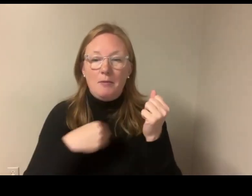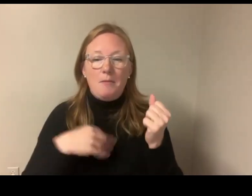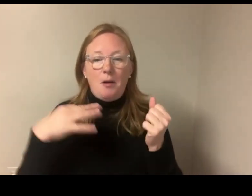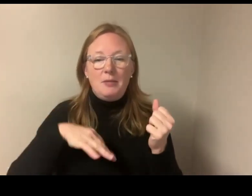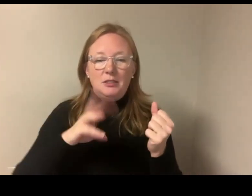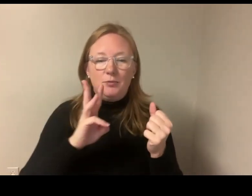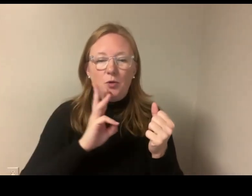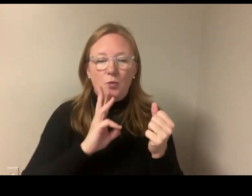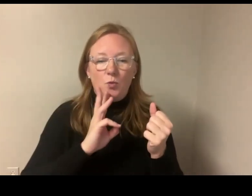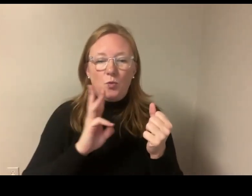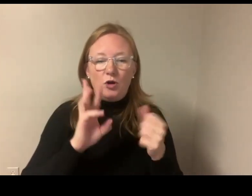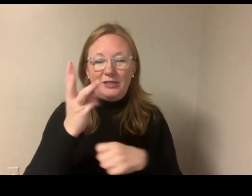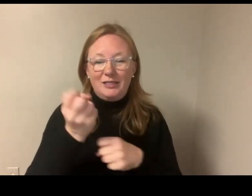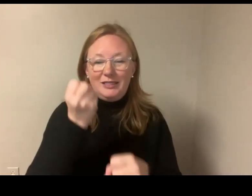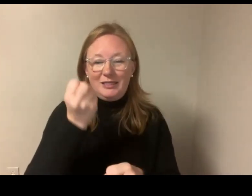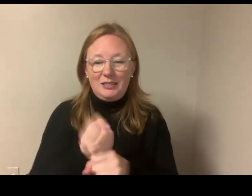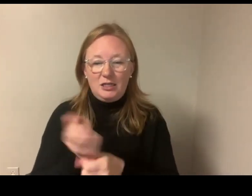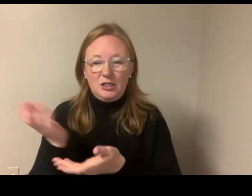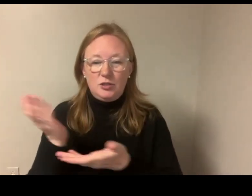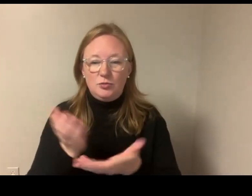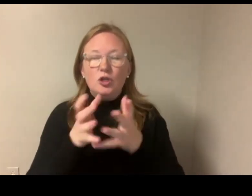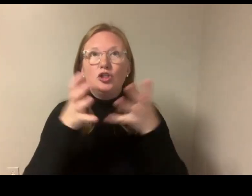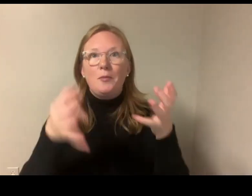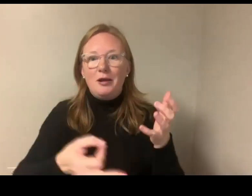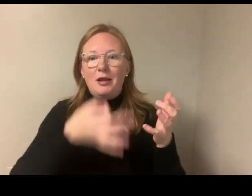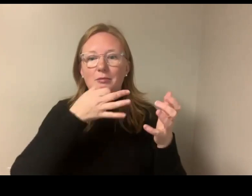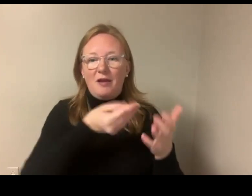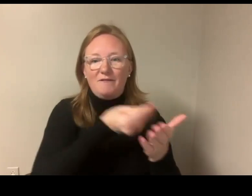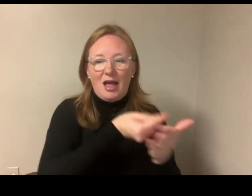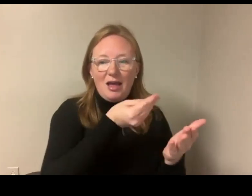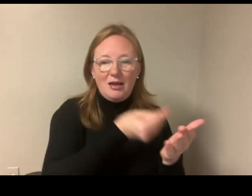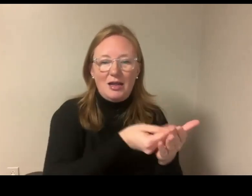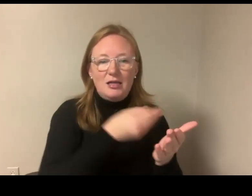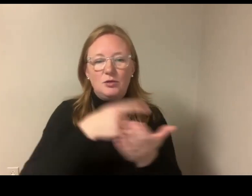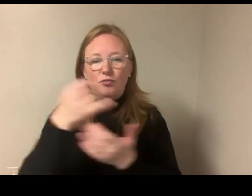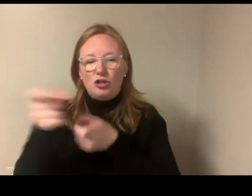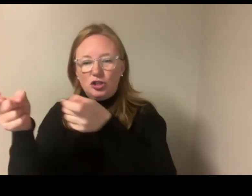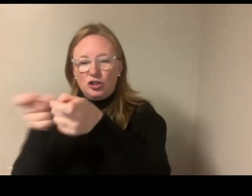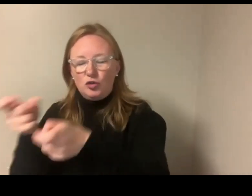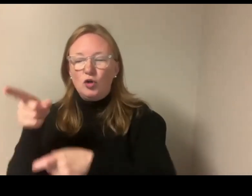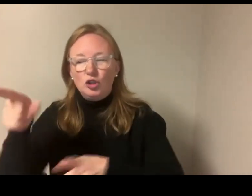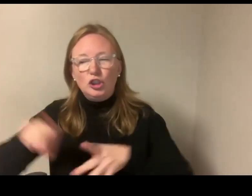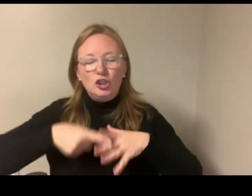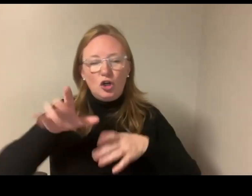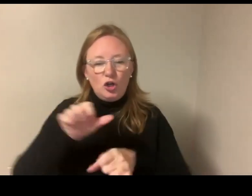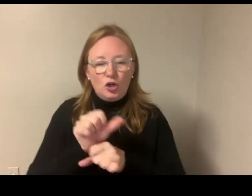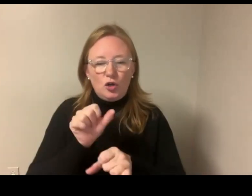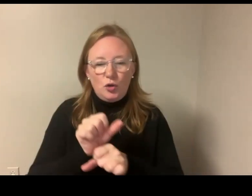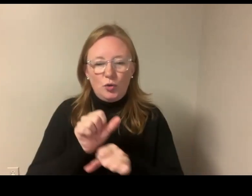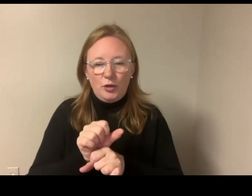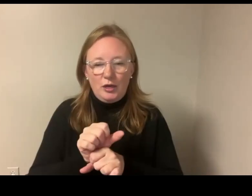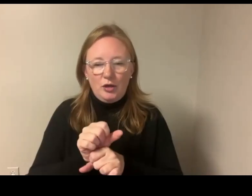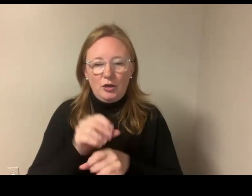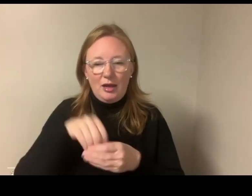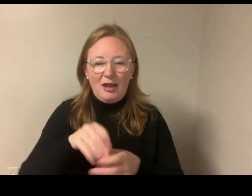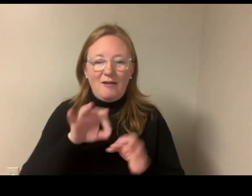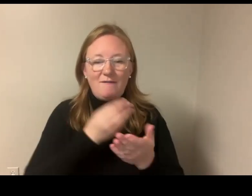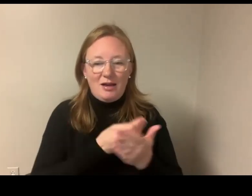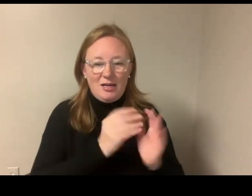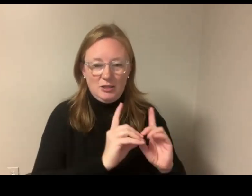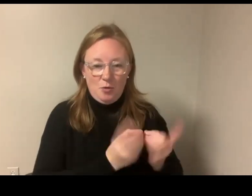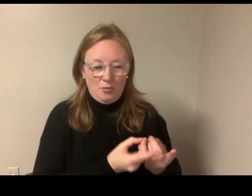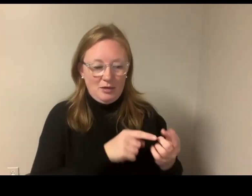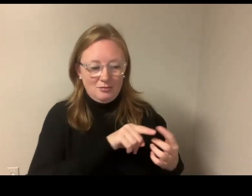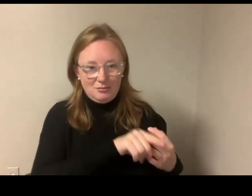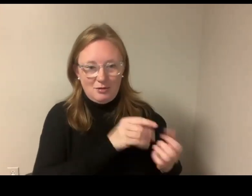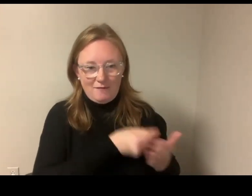6 years, bringing deep expertise in both finance and project controls. She started her career at Pittsburgh Water within our finance department as